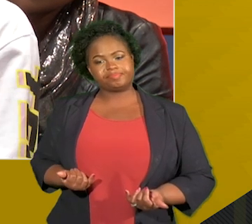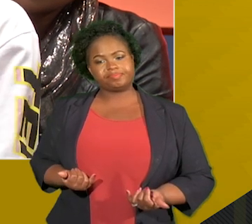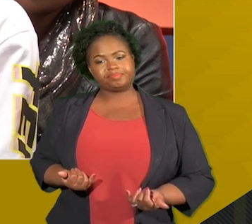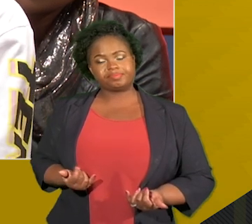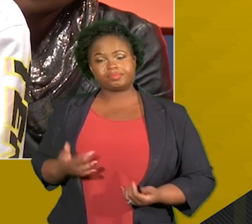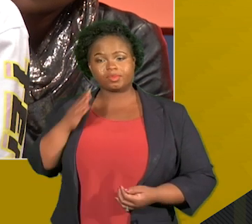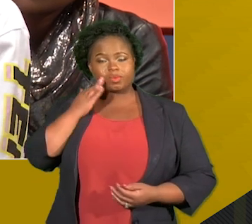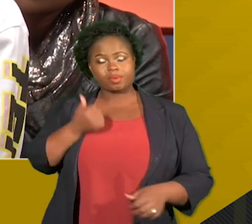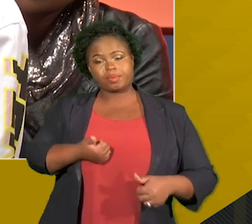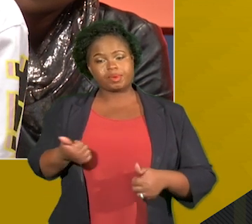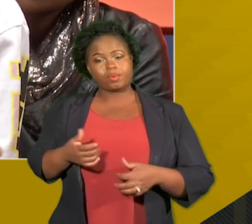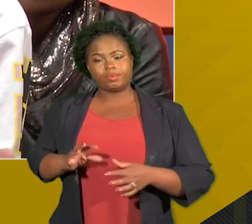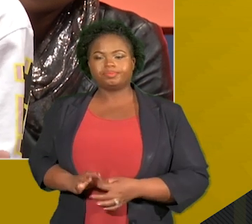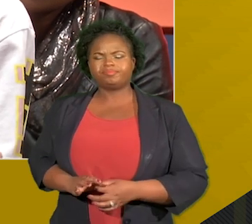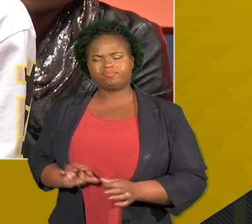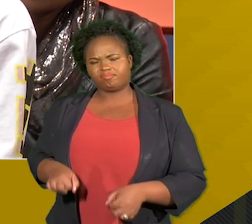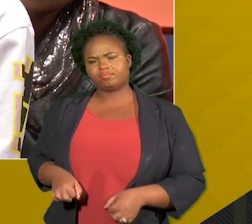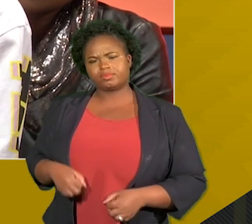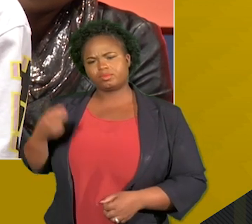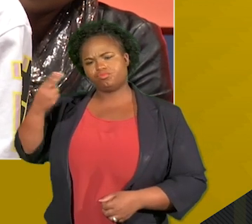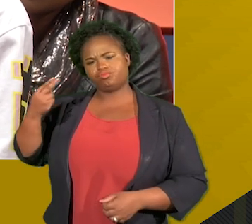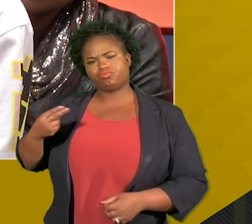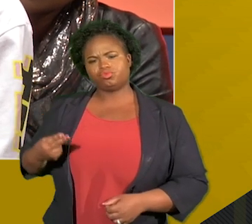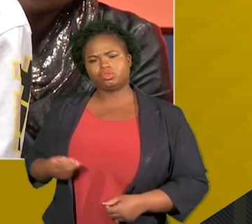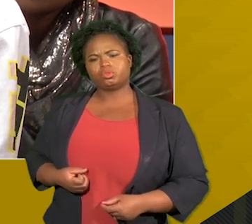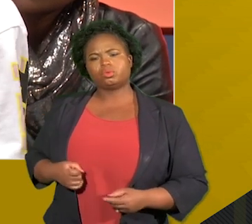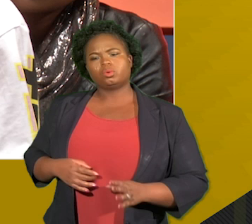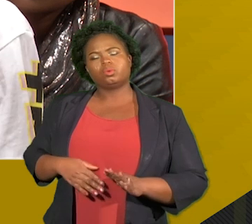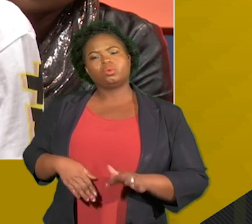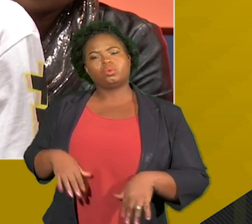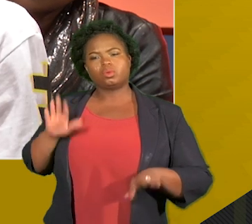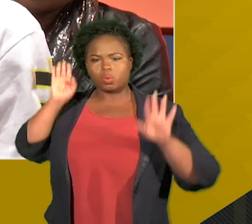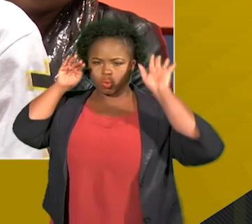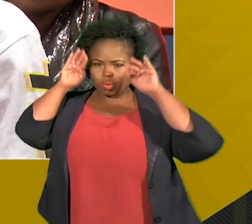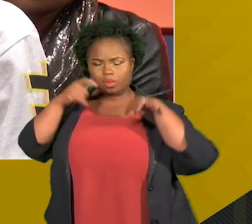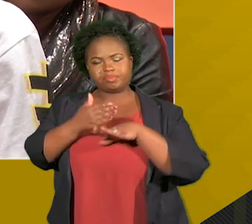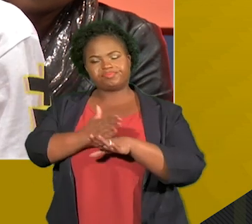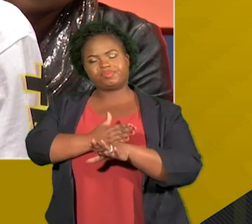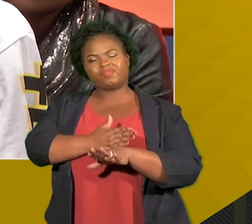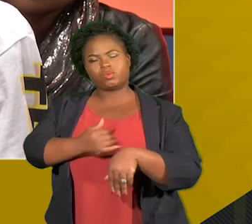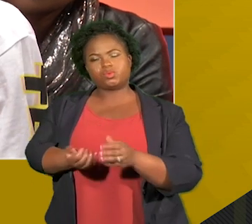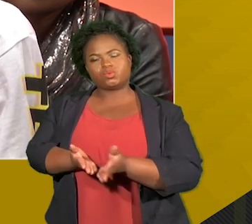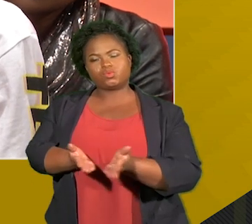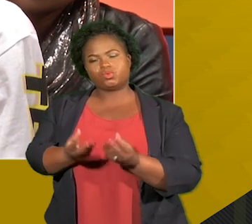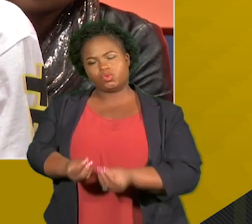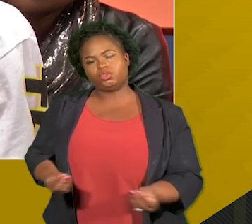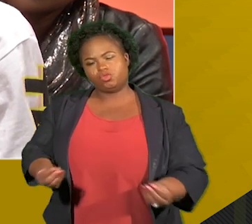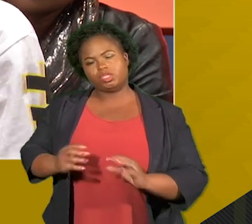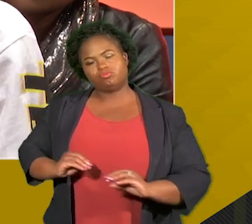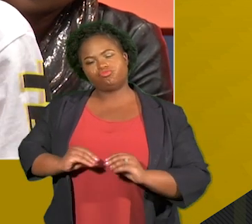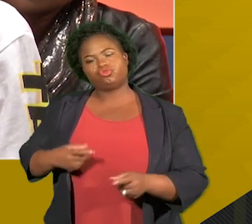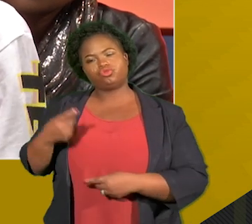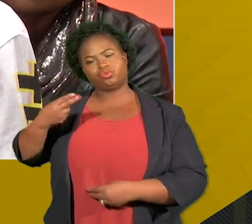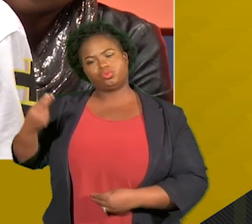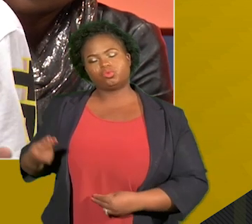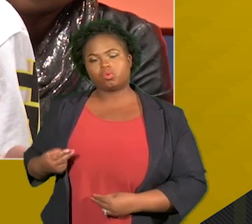a ke gotlela go laleng ke a draw ke etsa di preschool ke tseleng hore vele ke marketer msebetsi wa